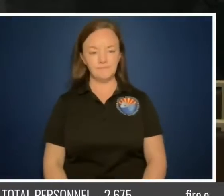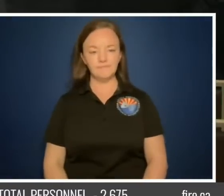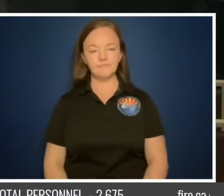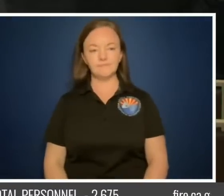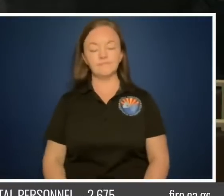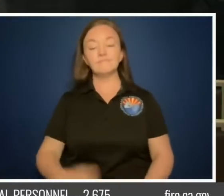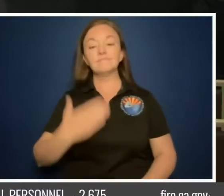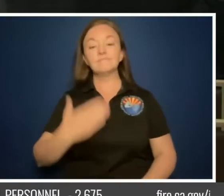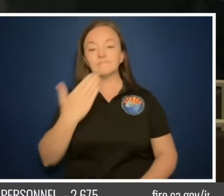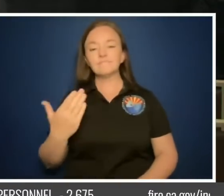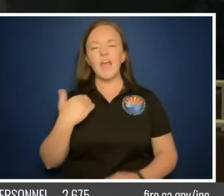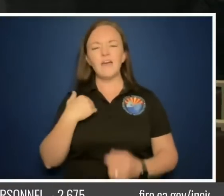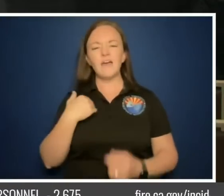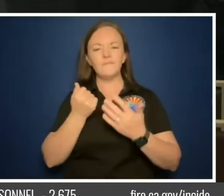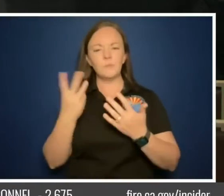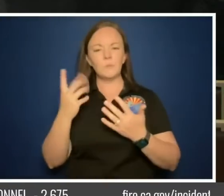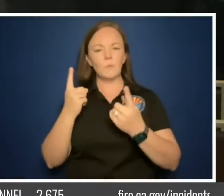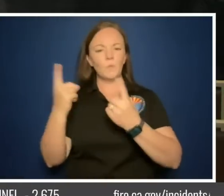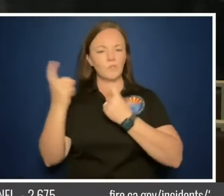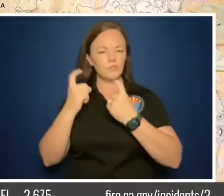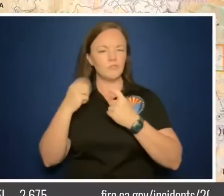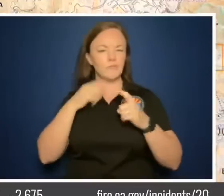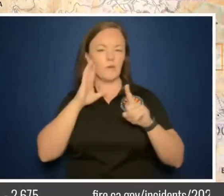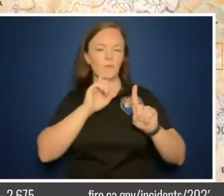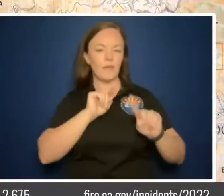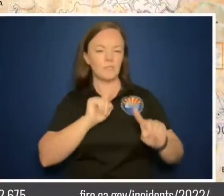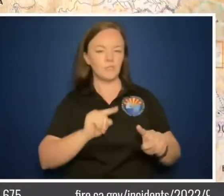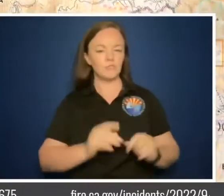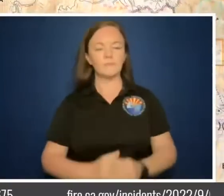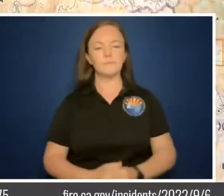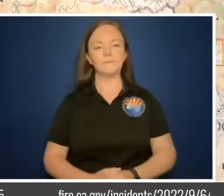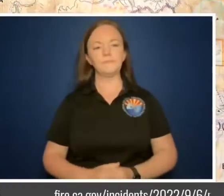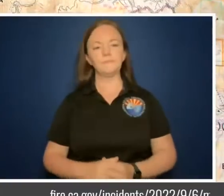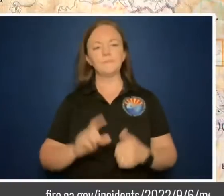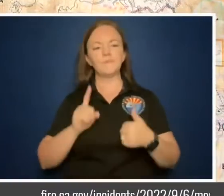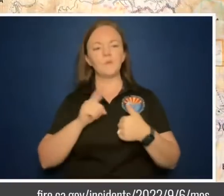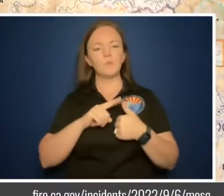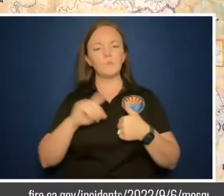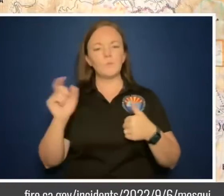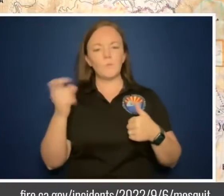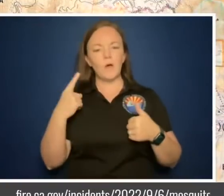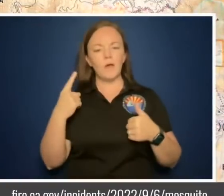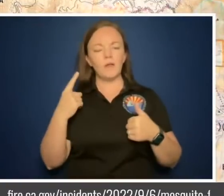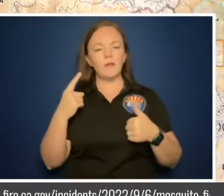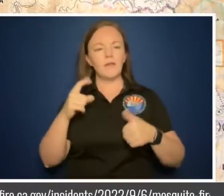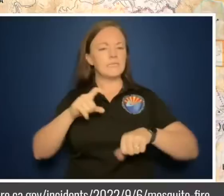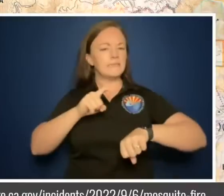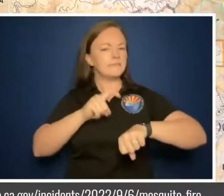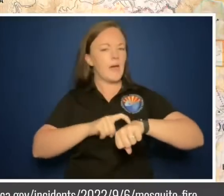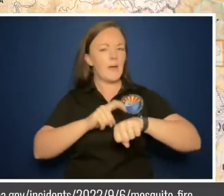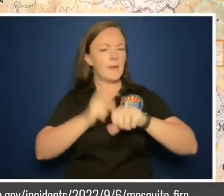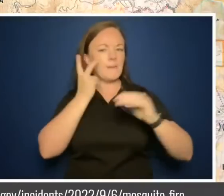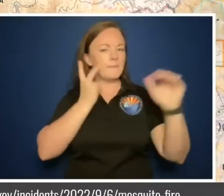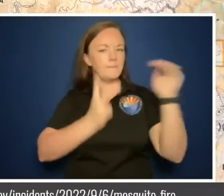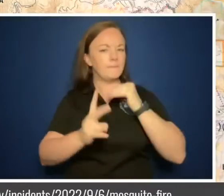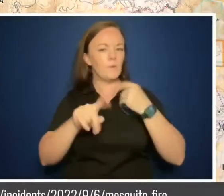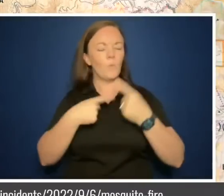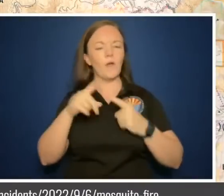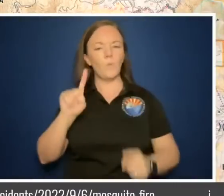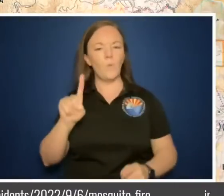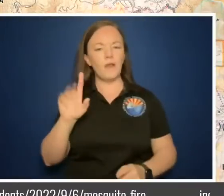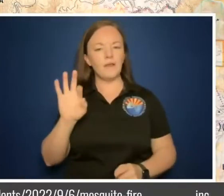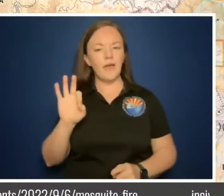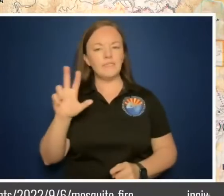I have a couple questions here that I'll answer. Any time frame on when 193 in Greenwood will be open